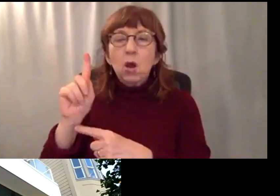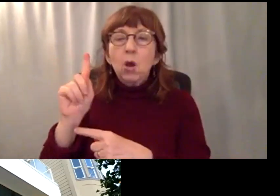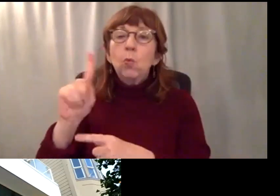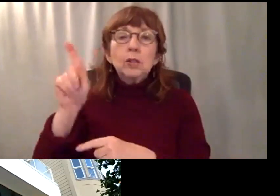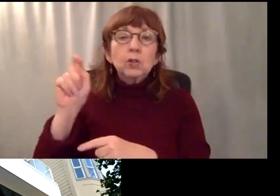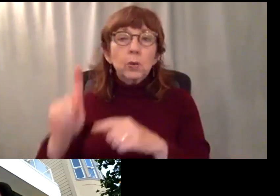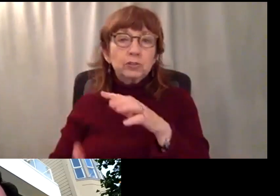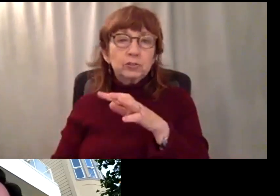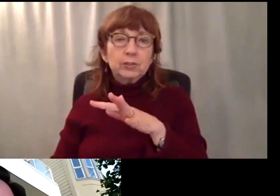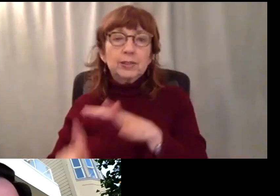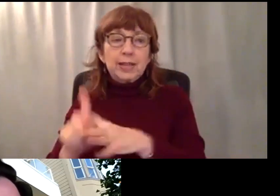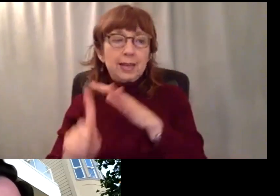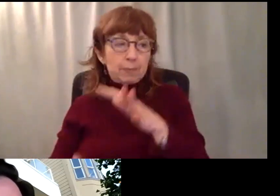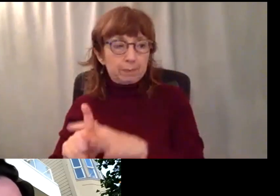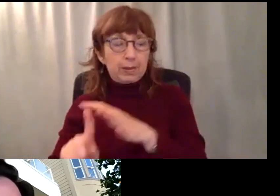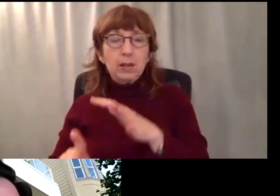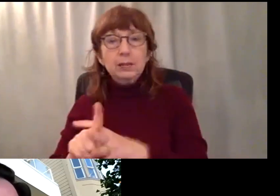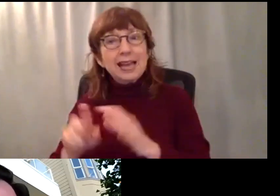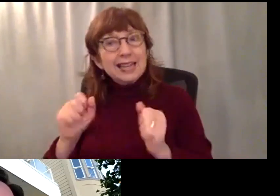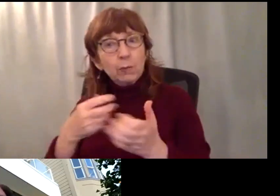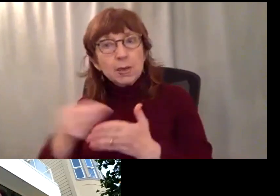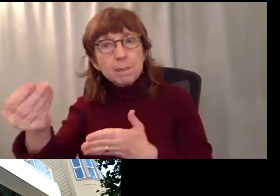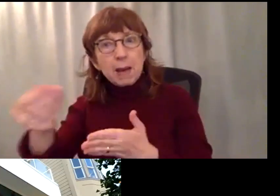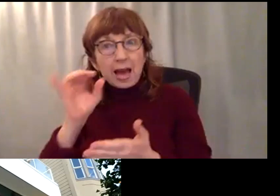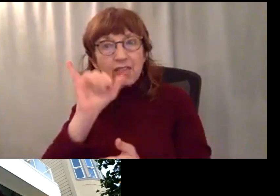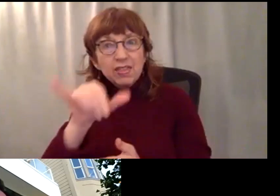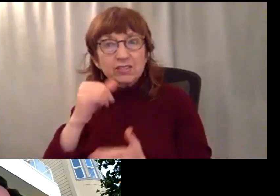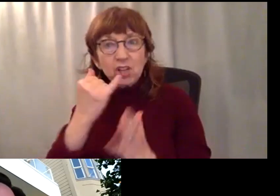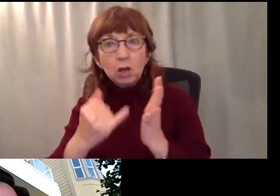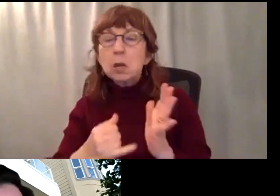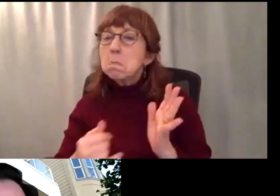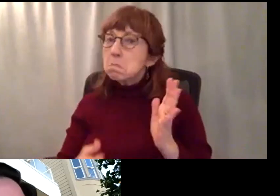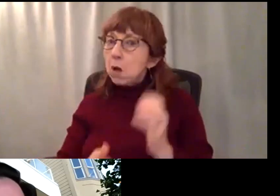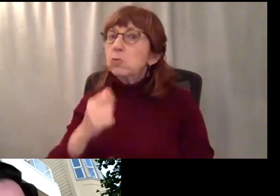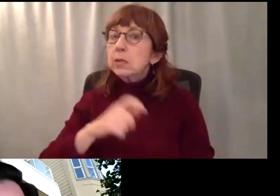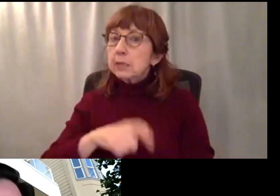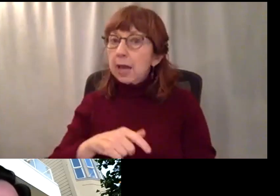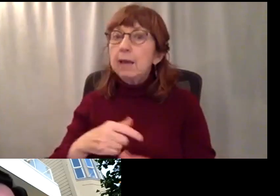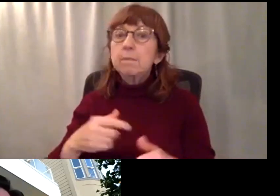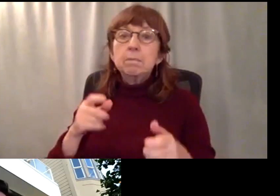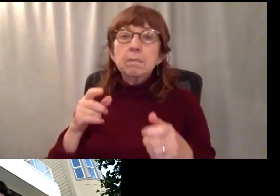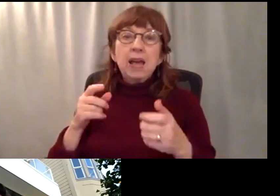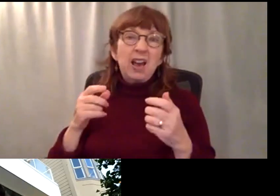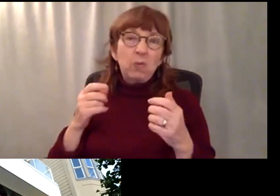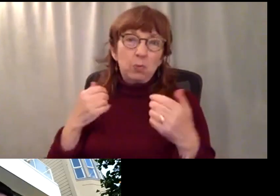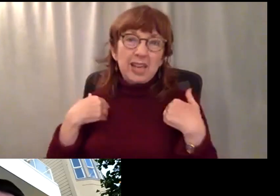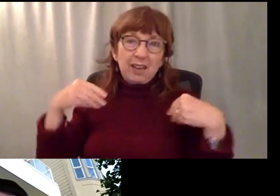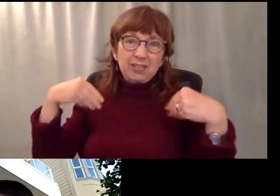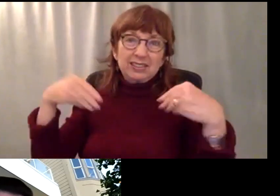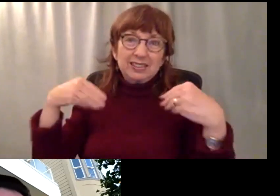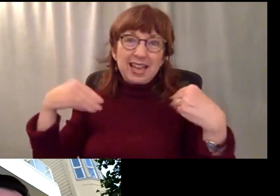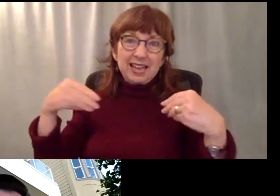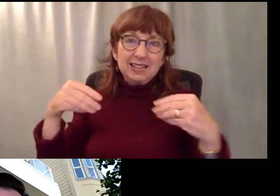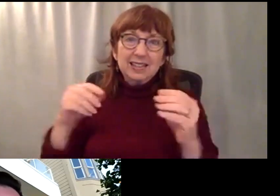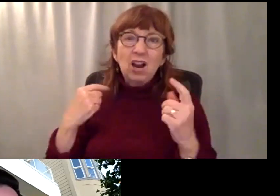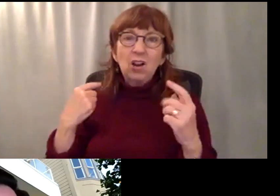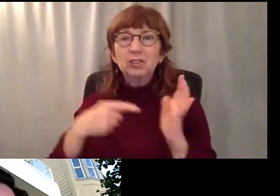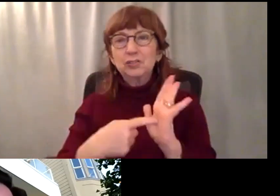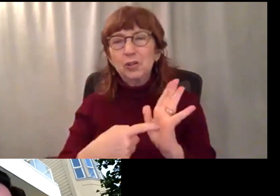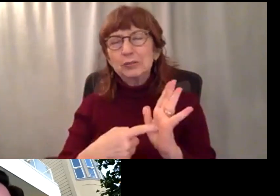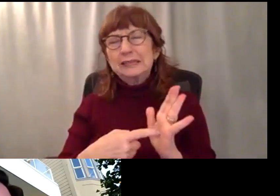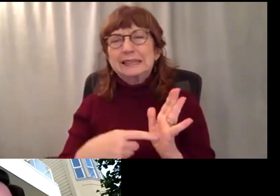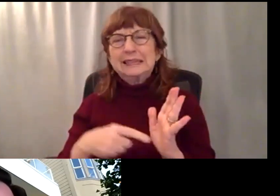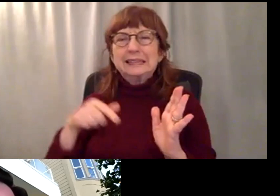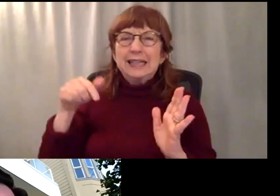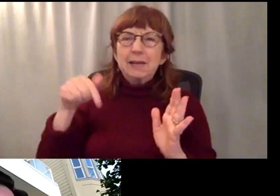came up a lot is, can we buy any of this art? Normally, we do have a show, a sale at the show. But in this